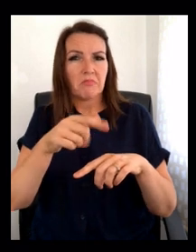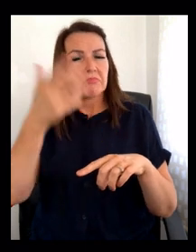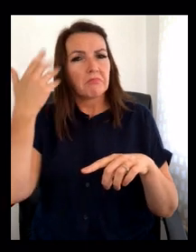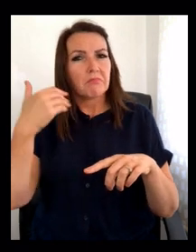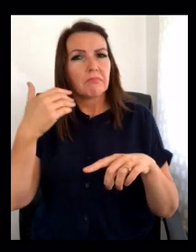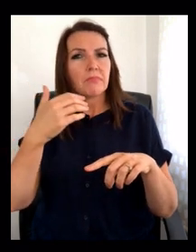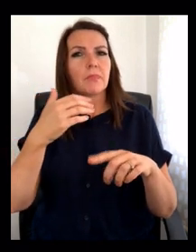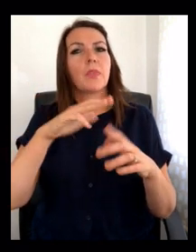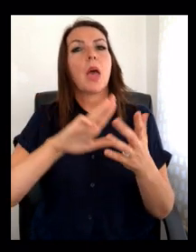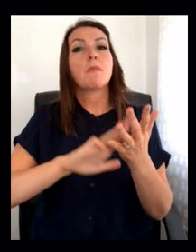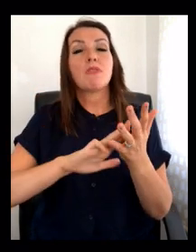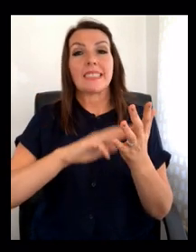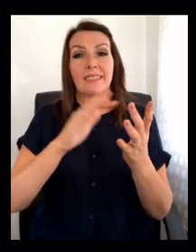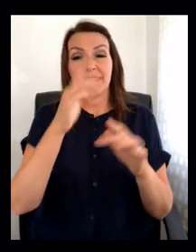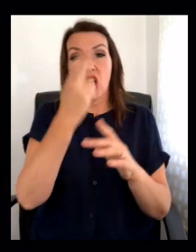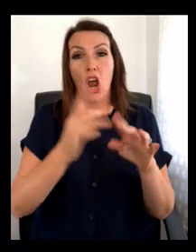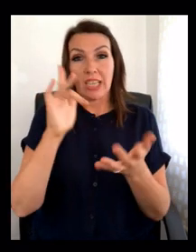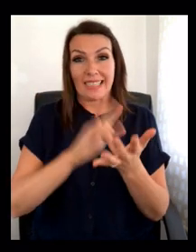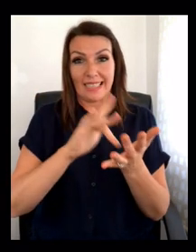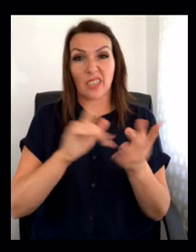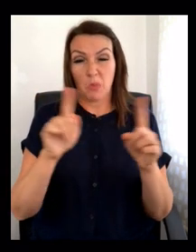Arts Centre, also in Toronto.